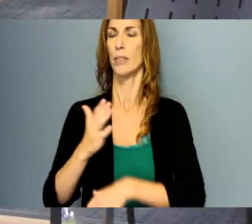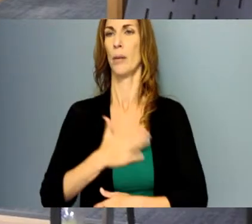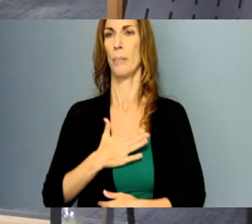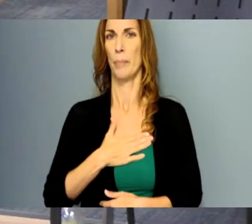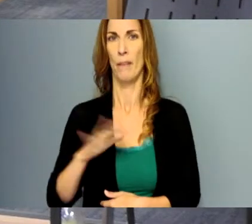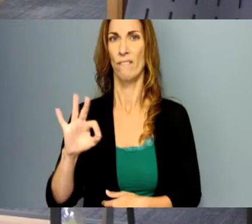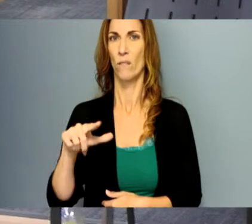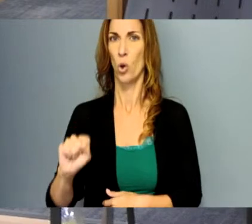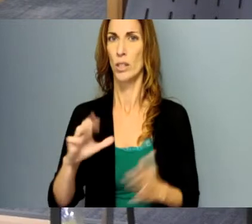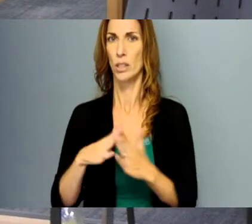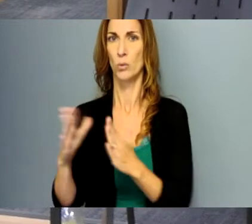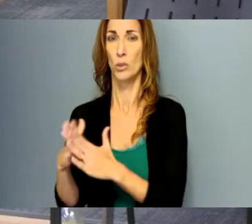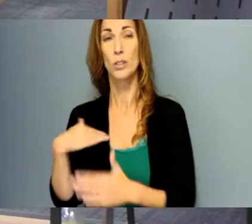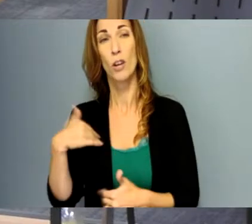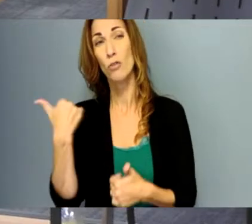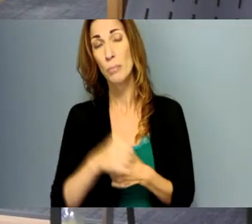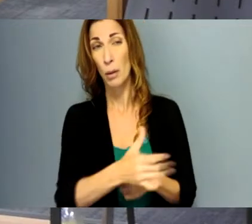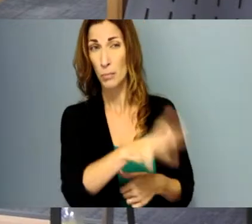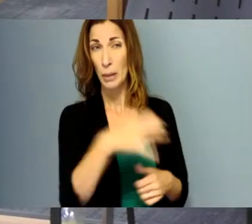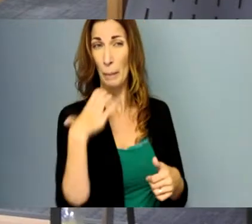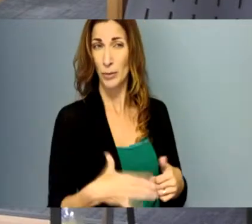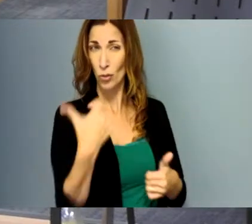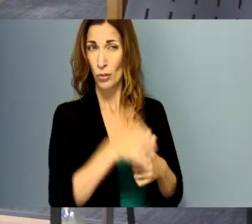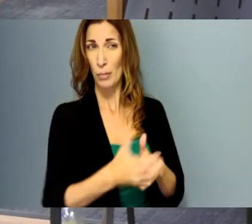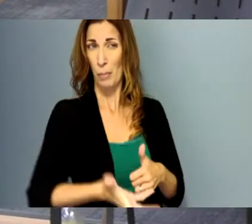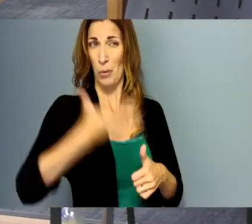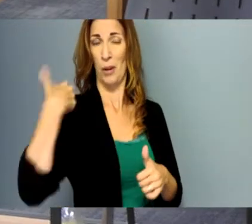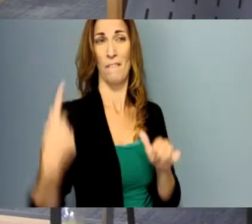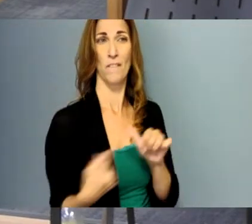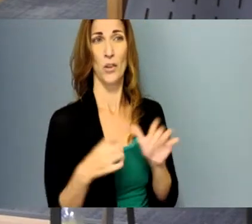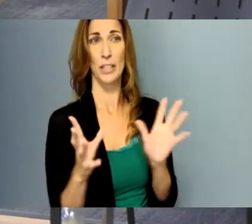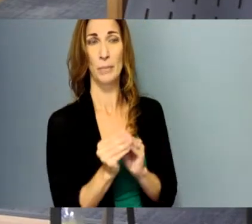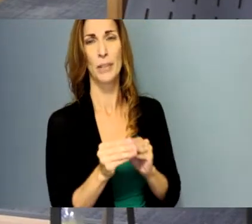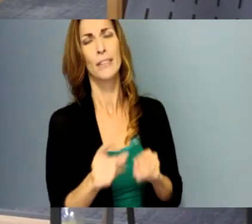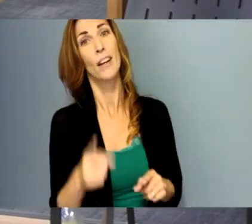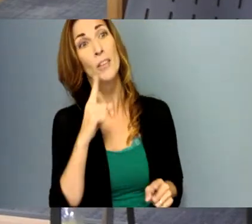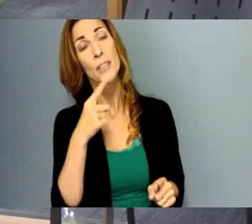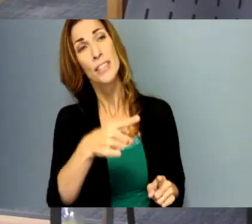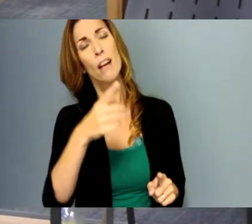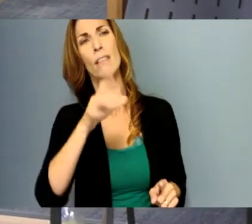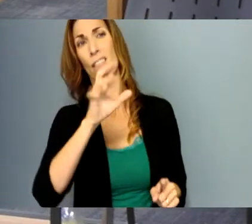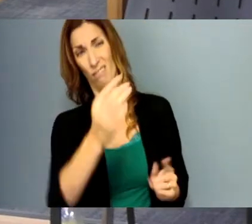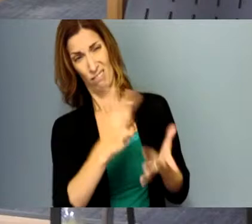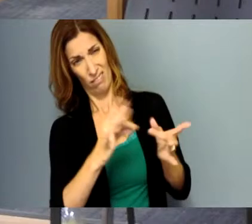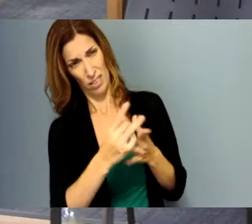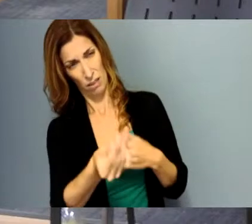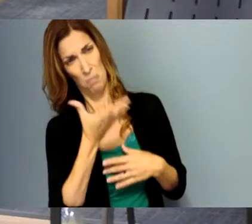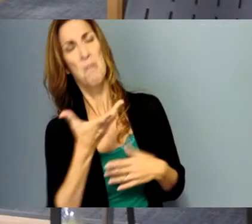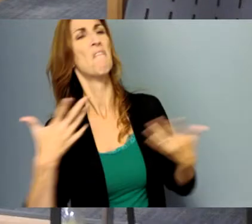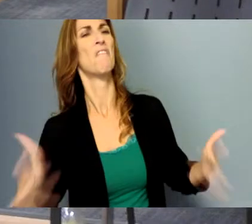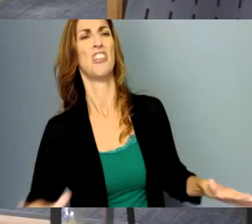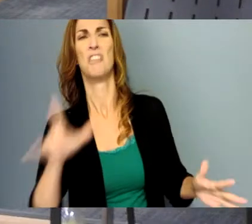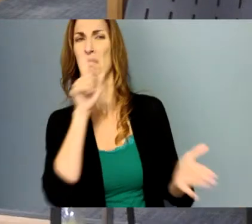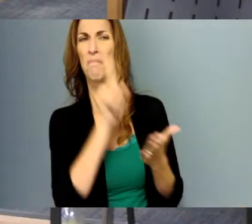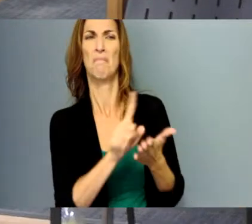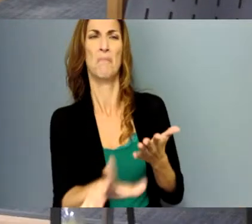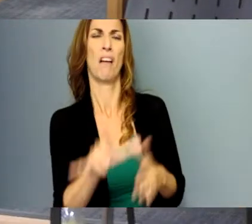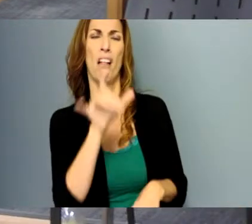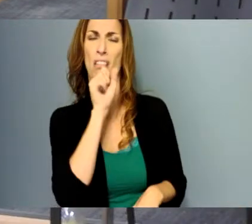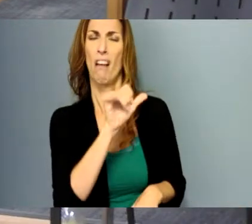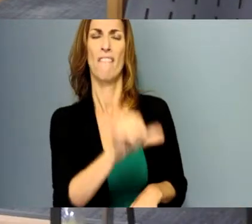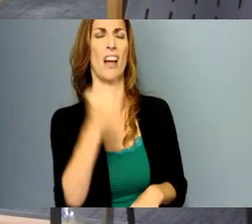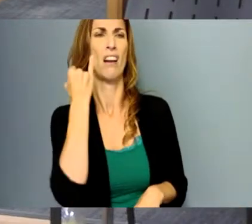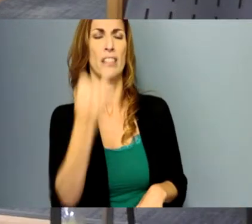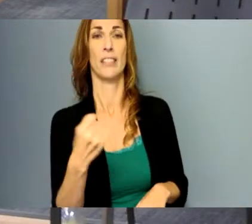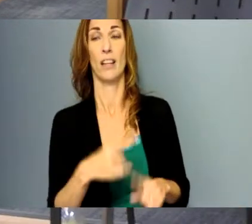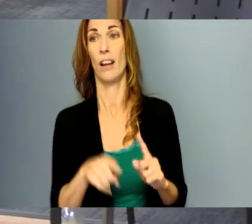Commissioner Marseglia, I remember our first meeting, and you had me at hello. I loved the idea. Luckily, my Board of